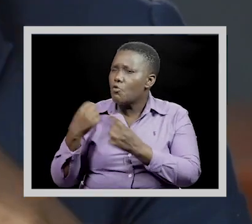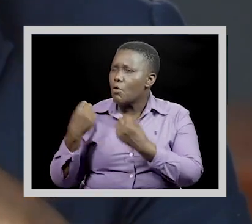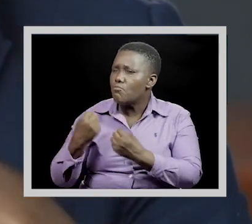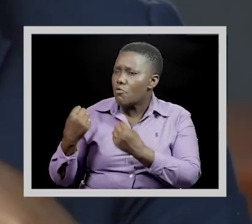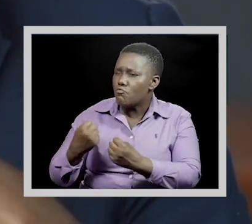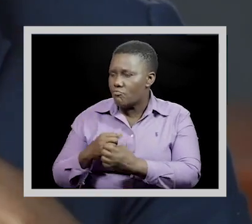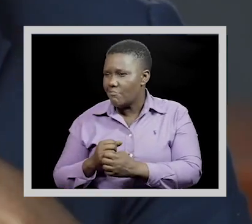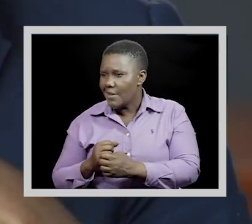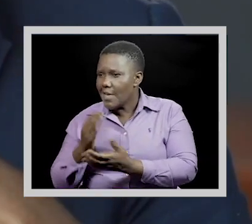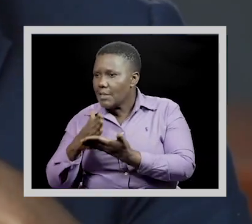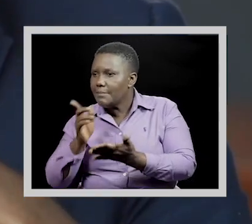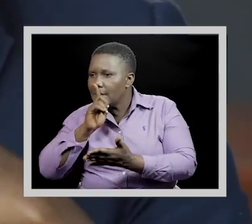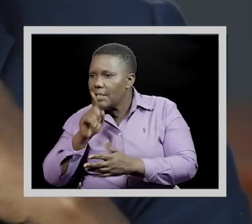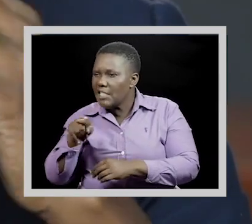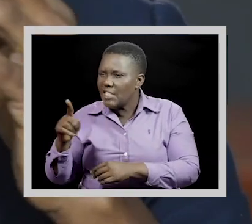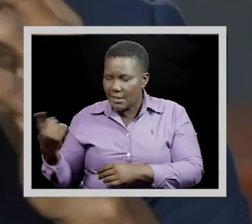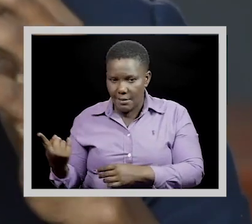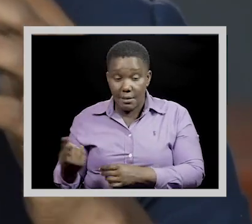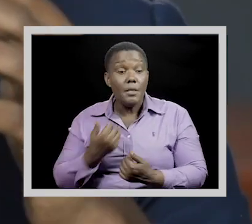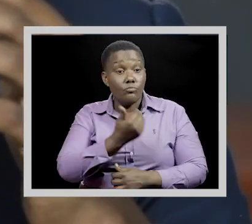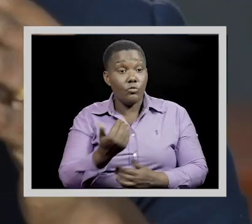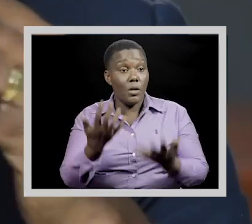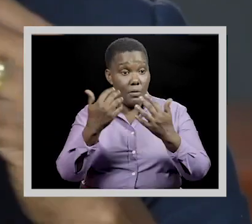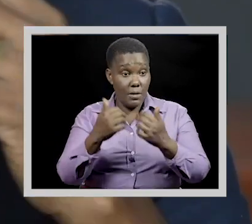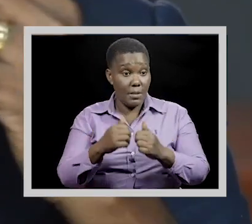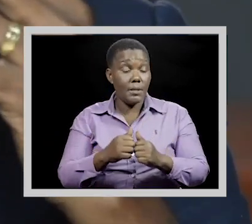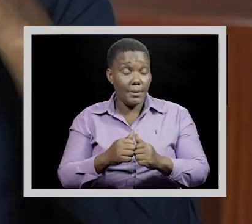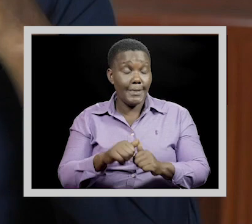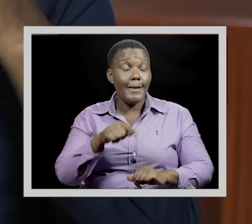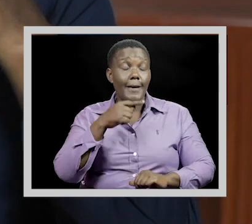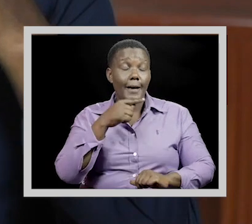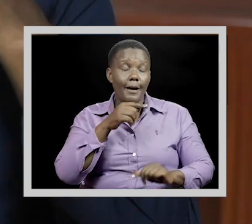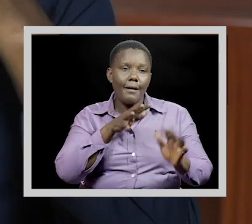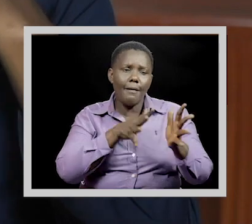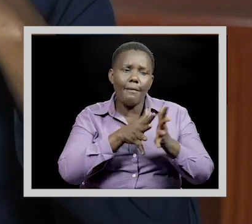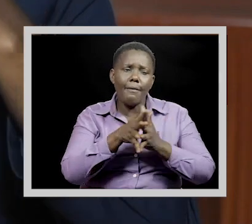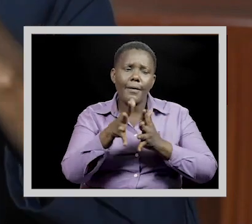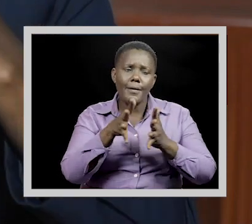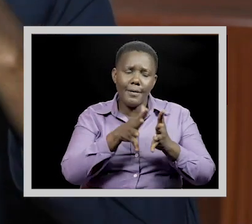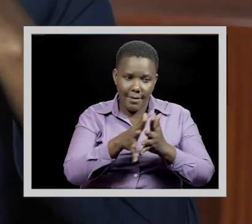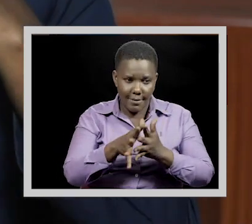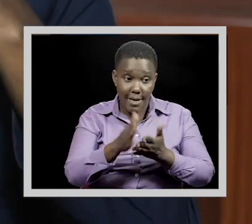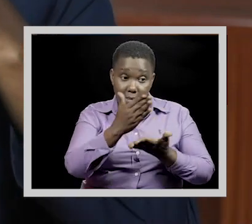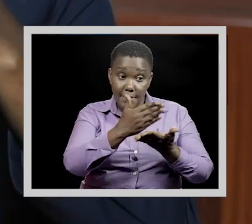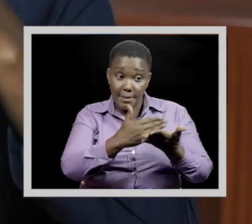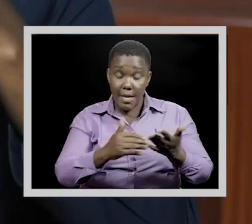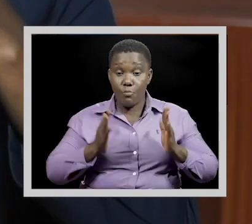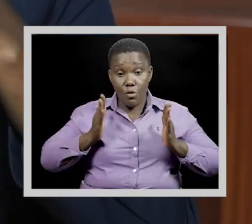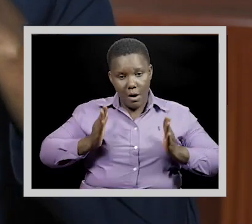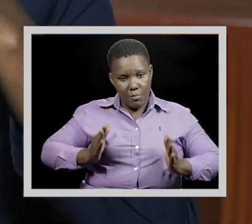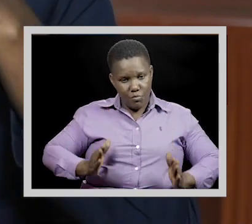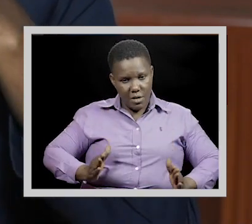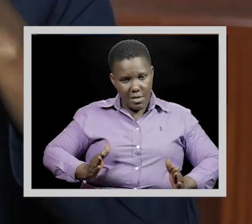sexual languages, for instance. A child should be allowed to simply say the body part that he or